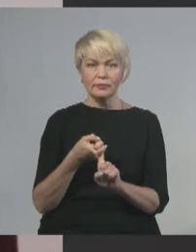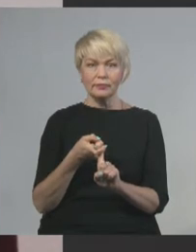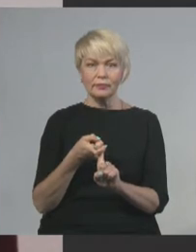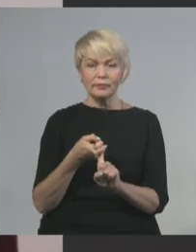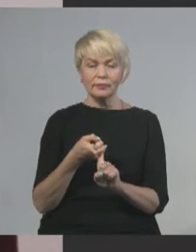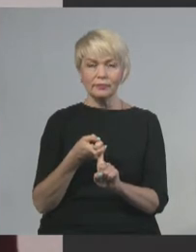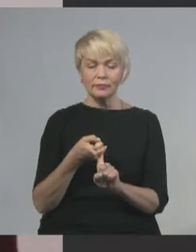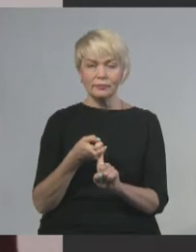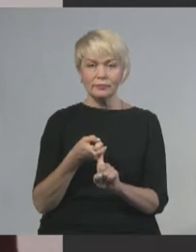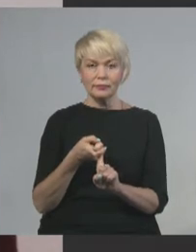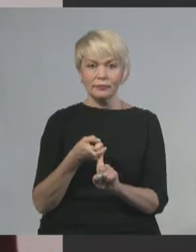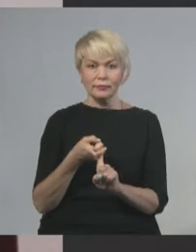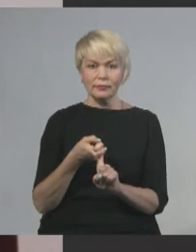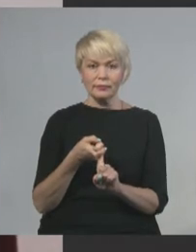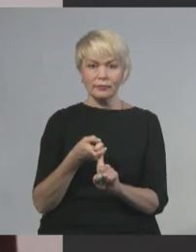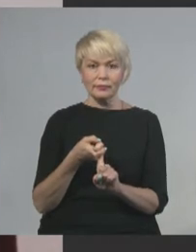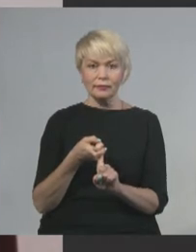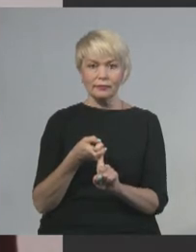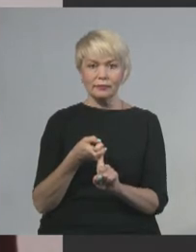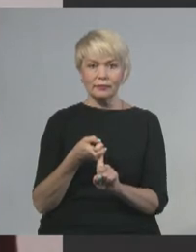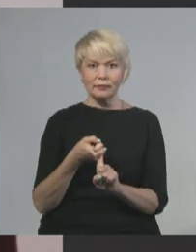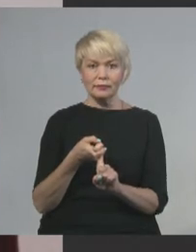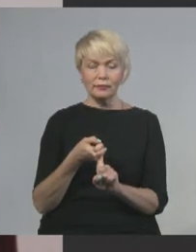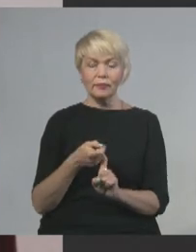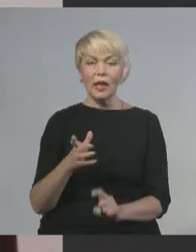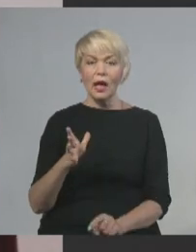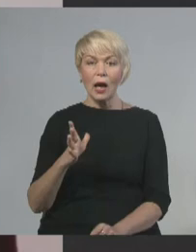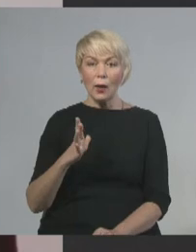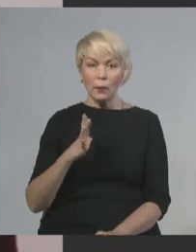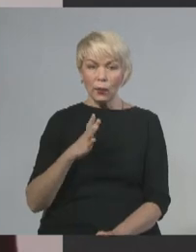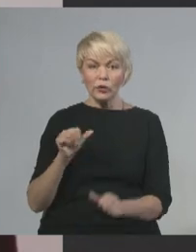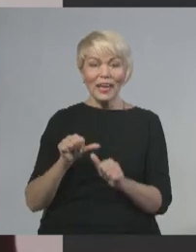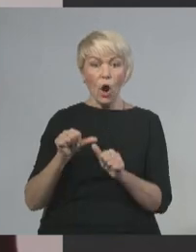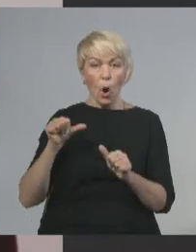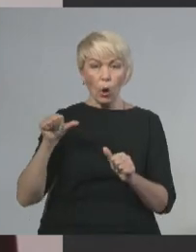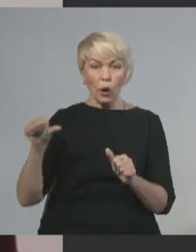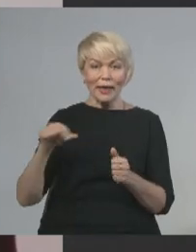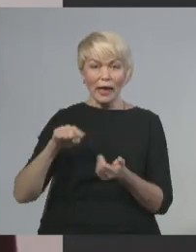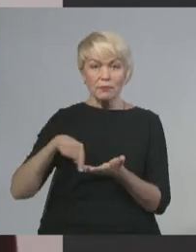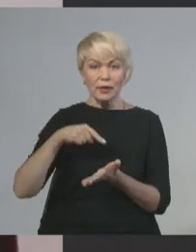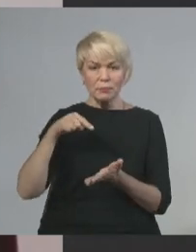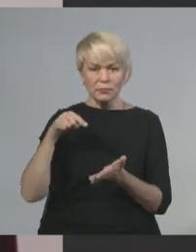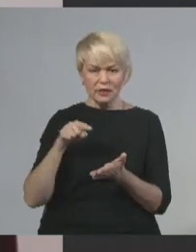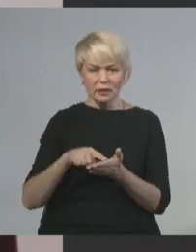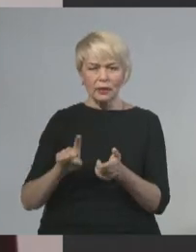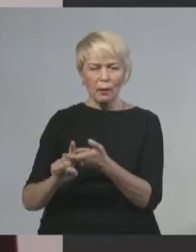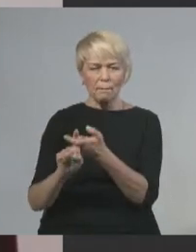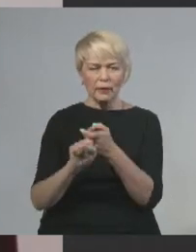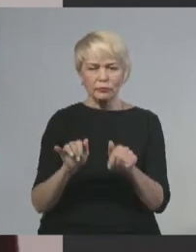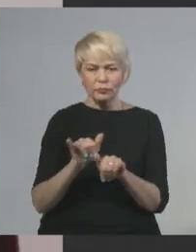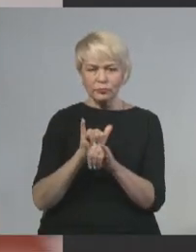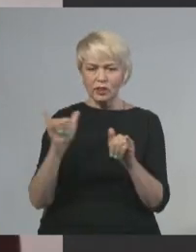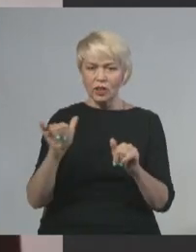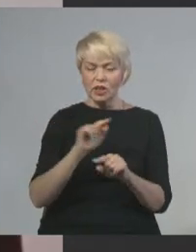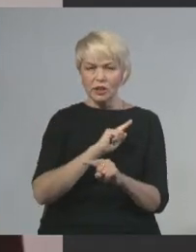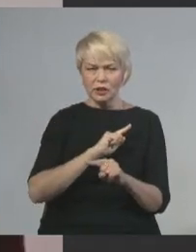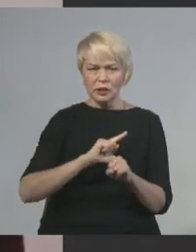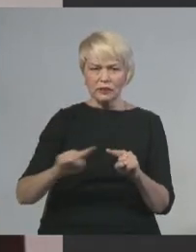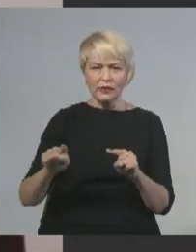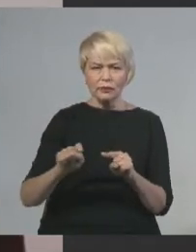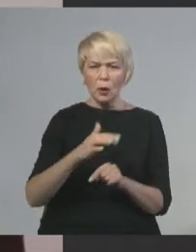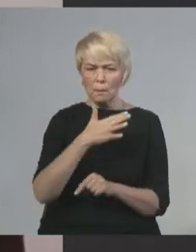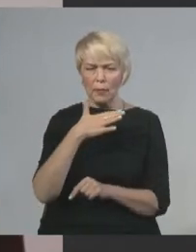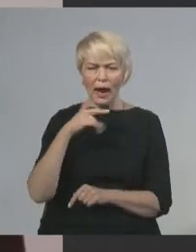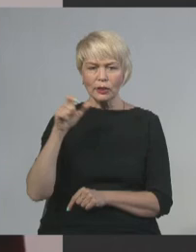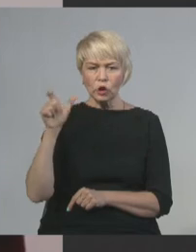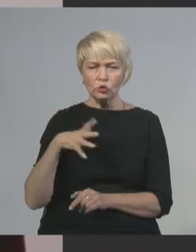were spreading very very fast and with a lot of people uh dying every day and even in in this rooms